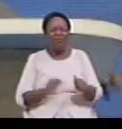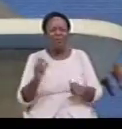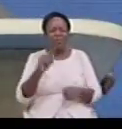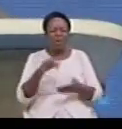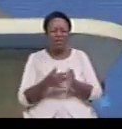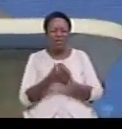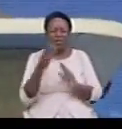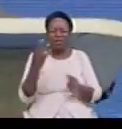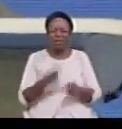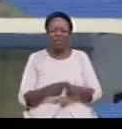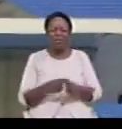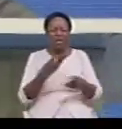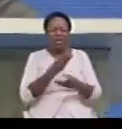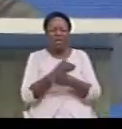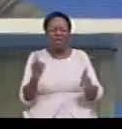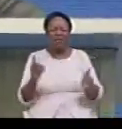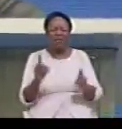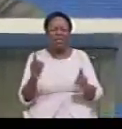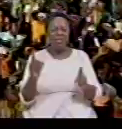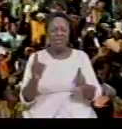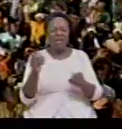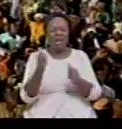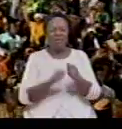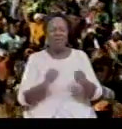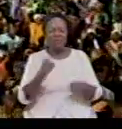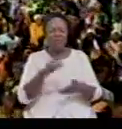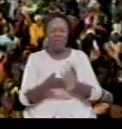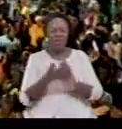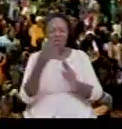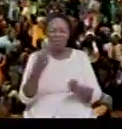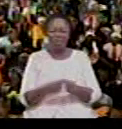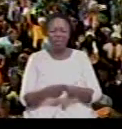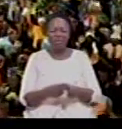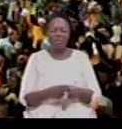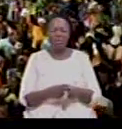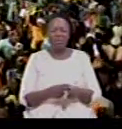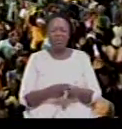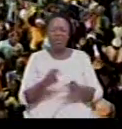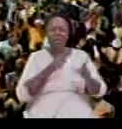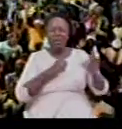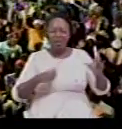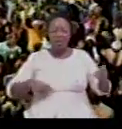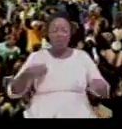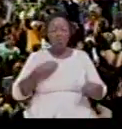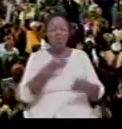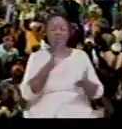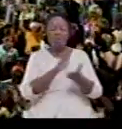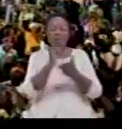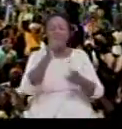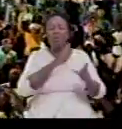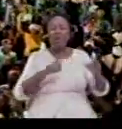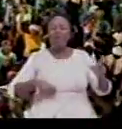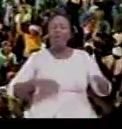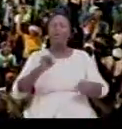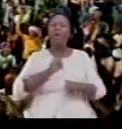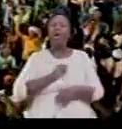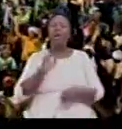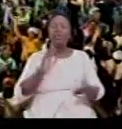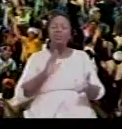everywhere. Deliverance everywhere. Lord, we believe. Lord, I